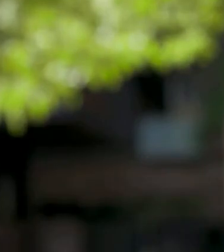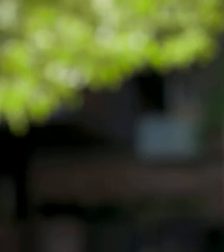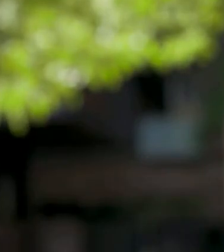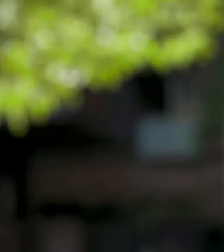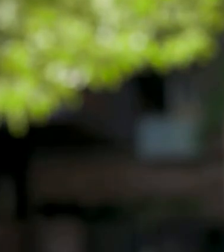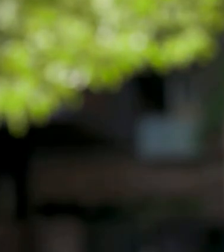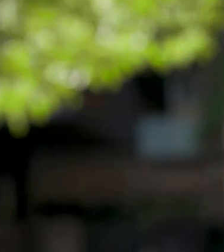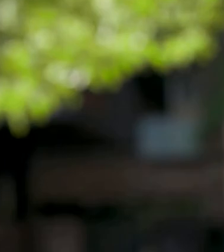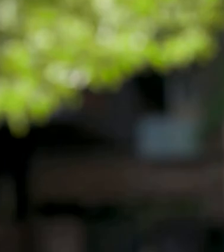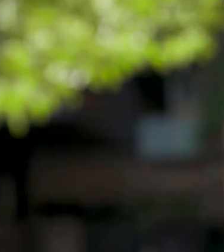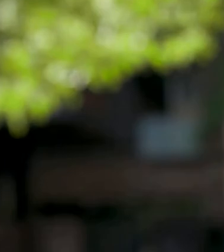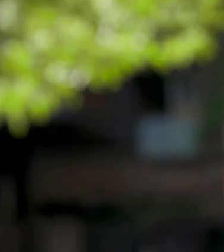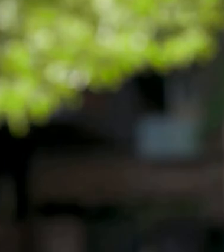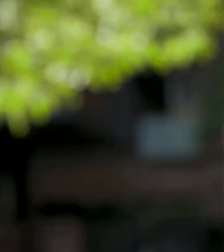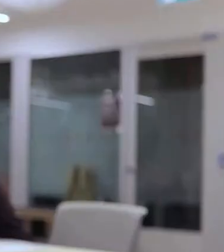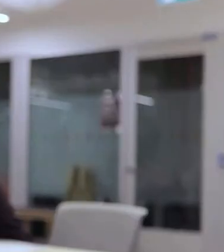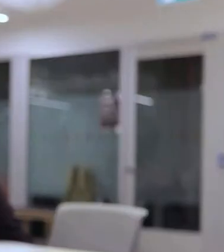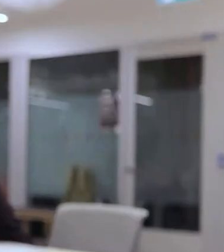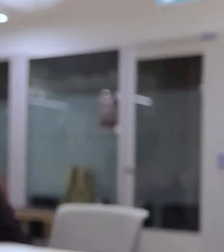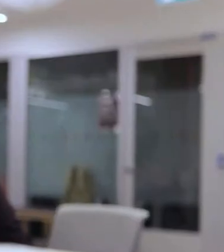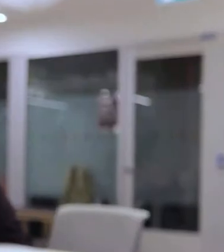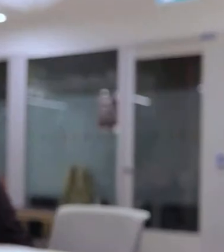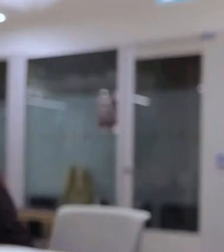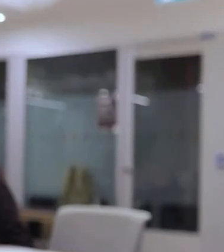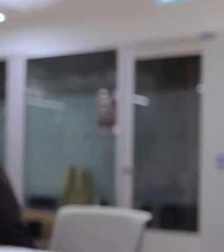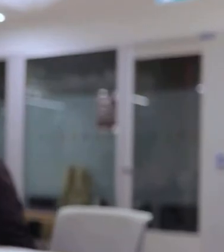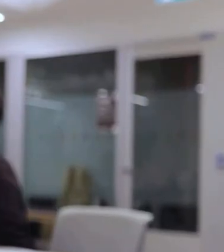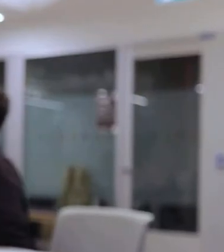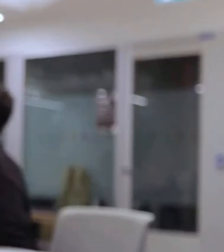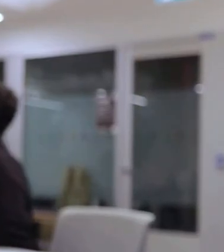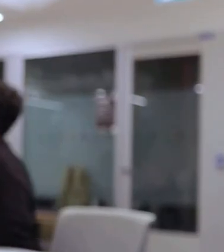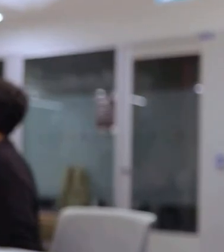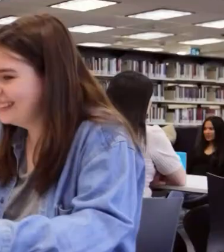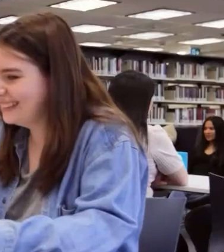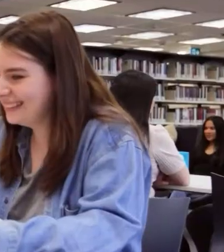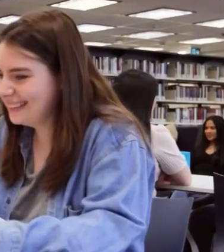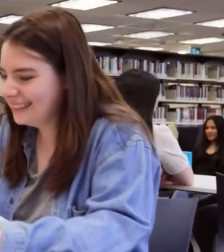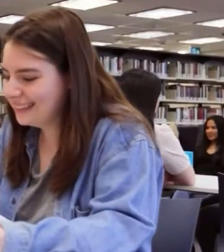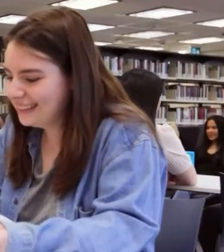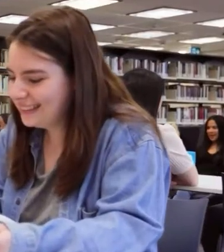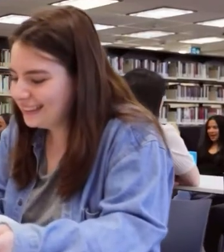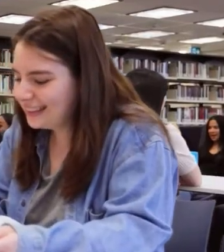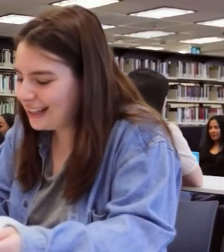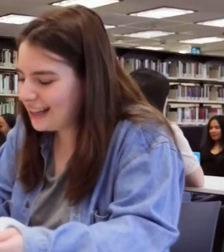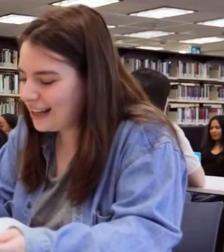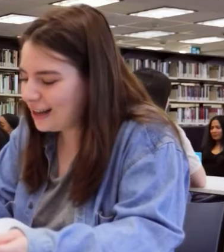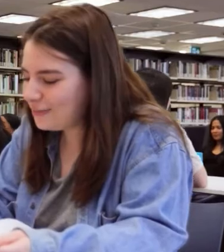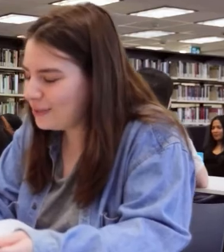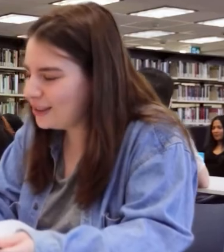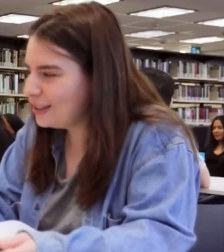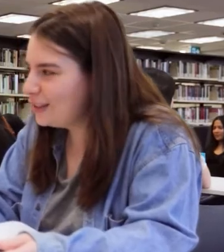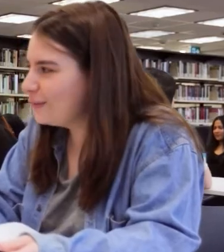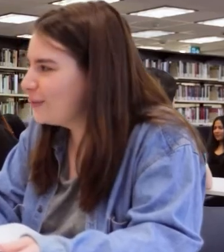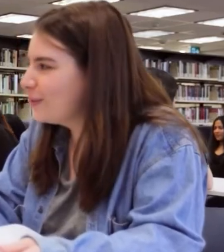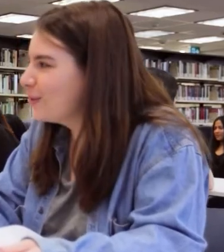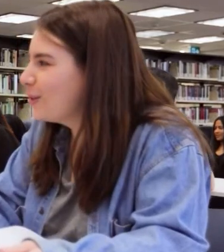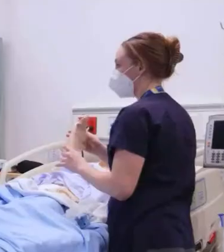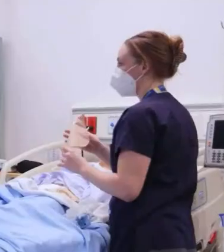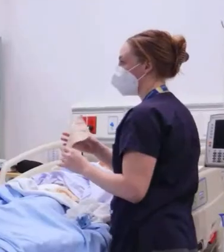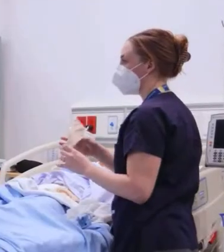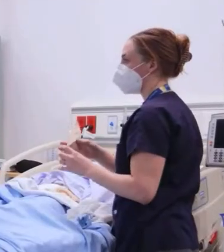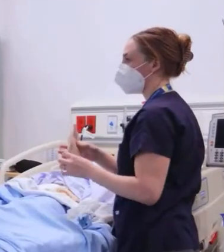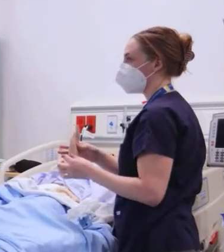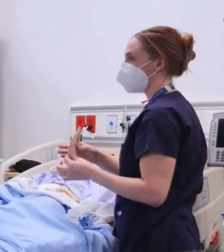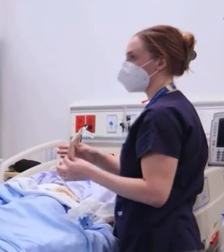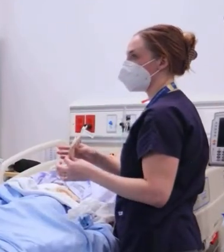doubt incredibly proud of your achievements. I hope you feel that your degree not only represents what you learned in the classroom, but how you made the most of your time